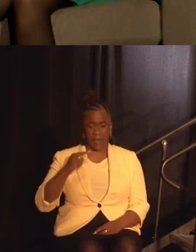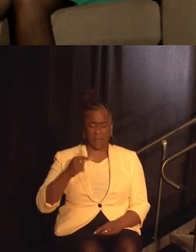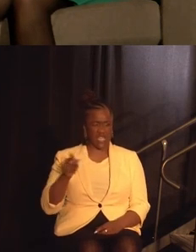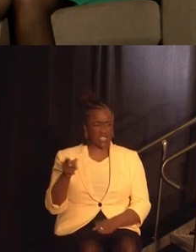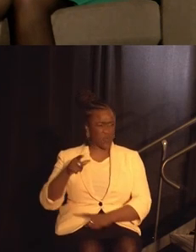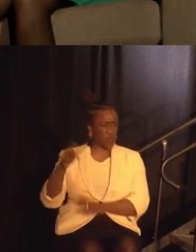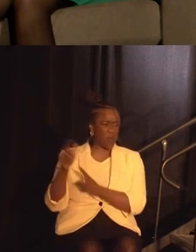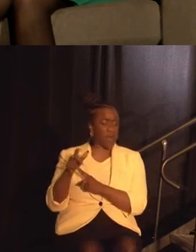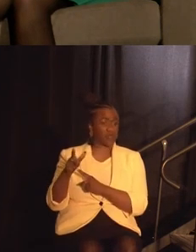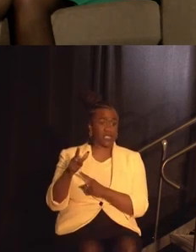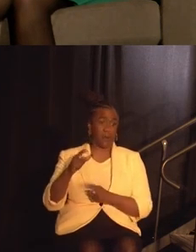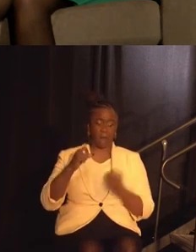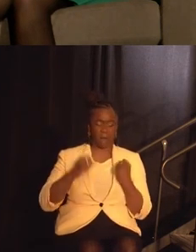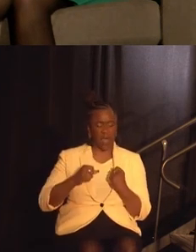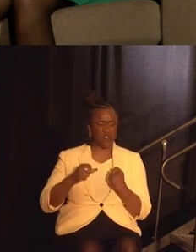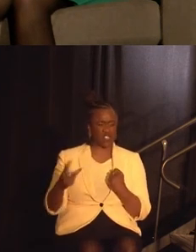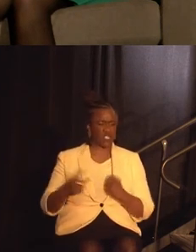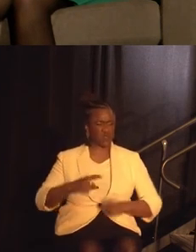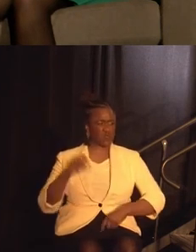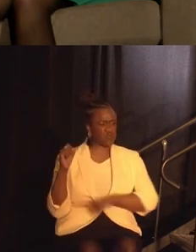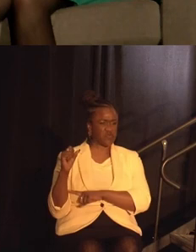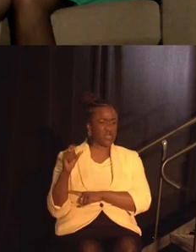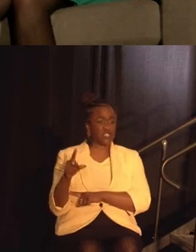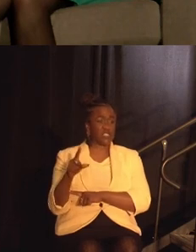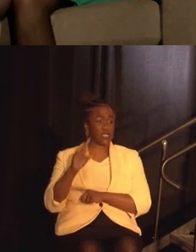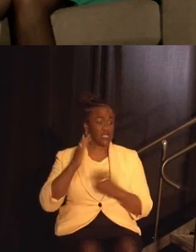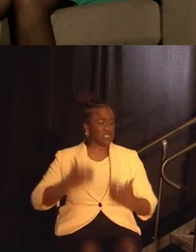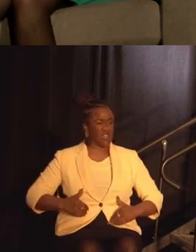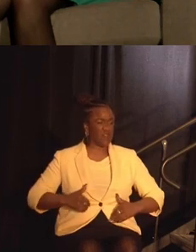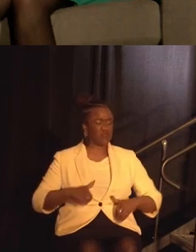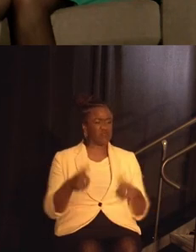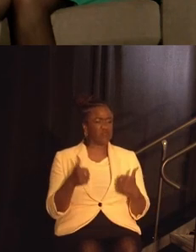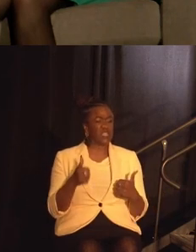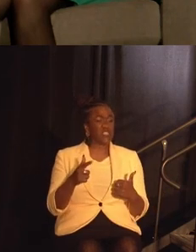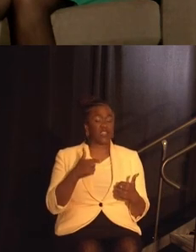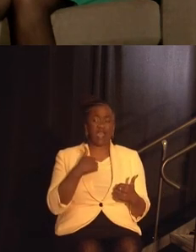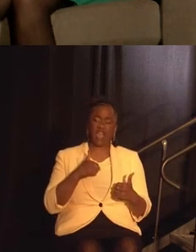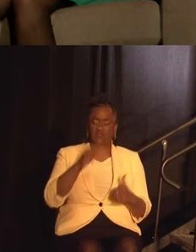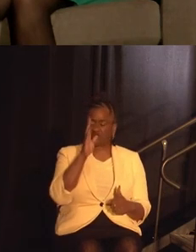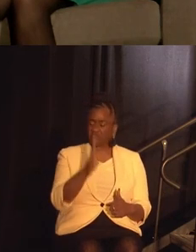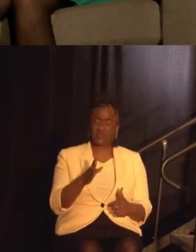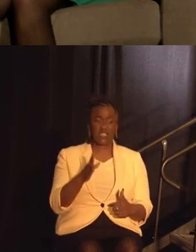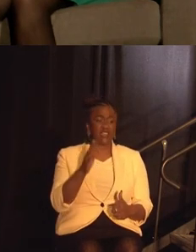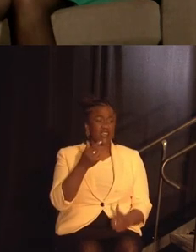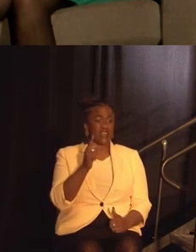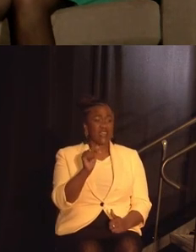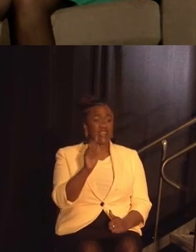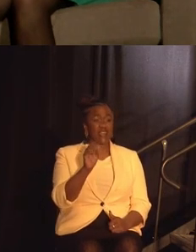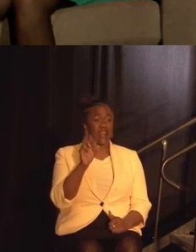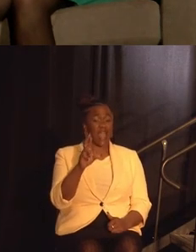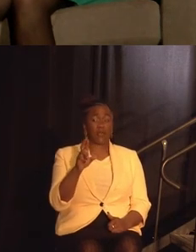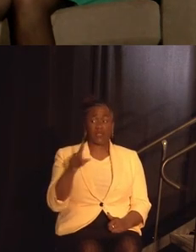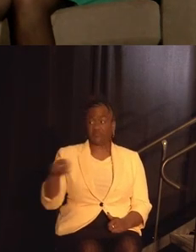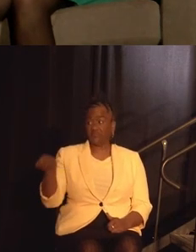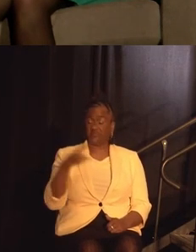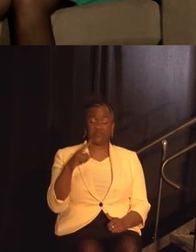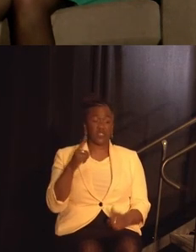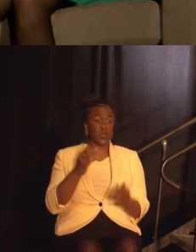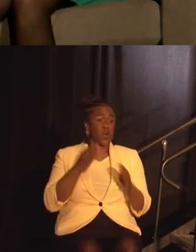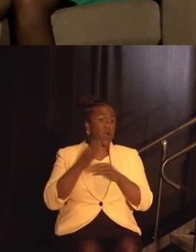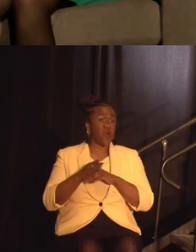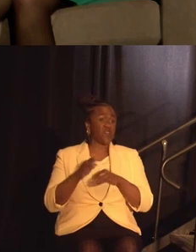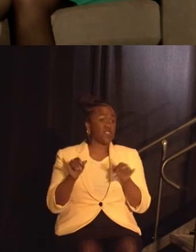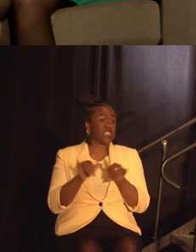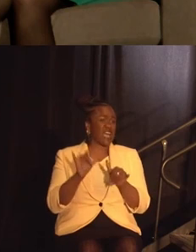and uncompromising, assertive in her sexuality, and wholly self-possessed, with an ostentatious glamour usually denied anyone over a size 8.